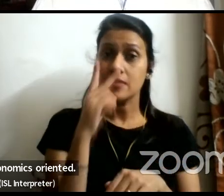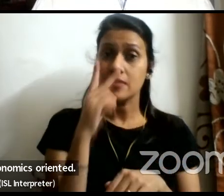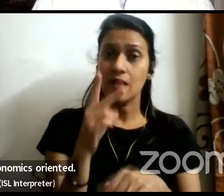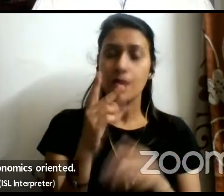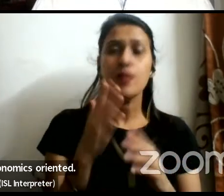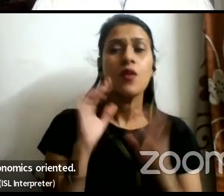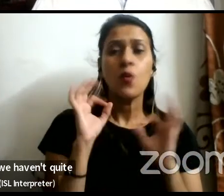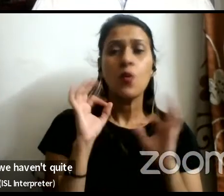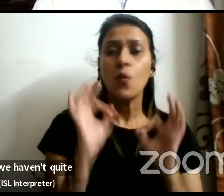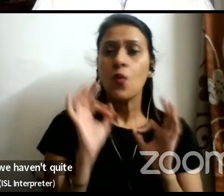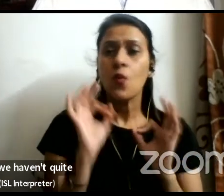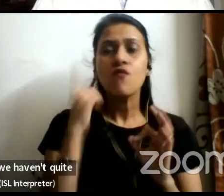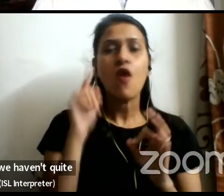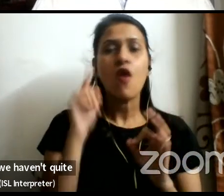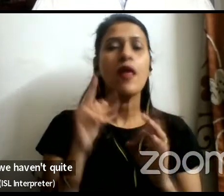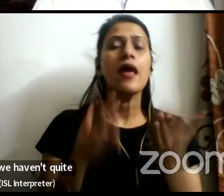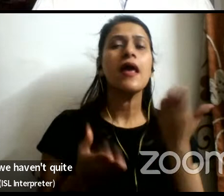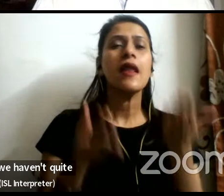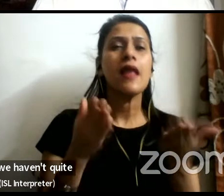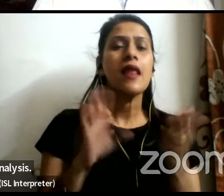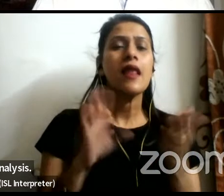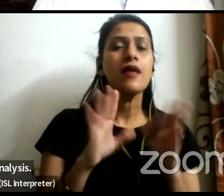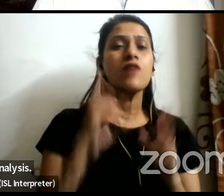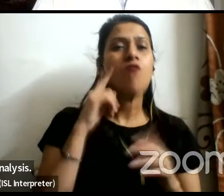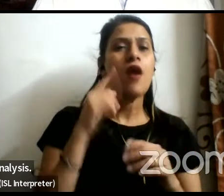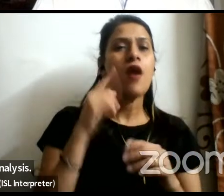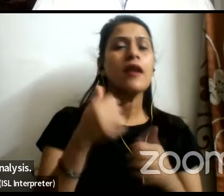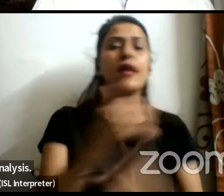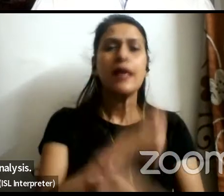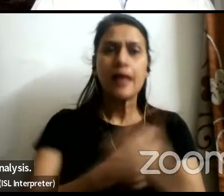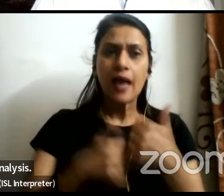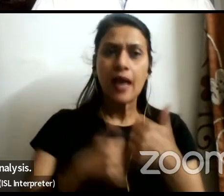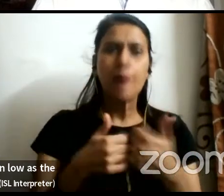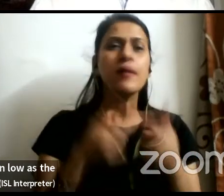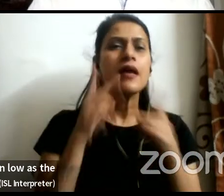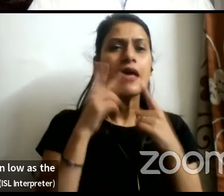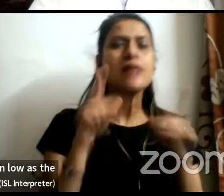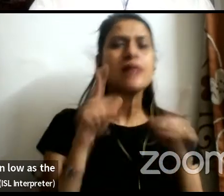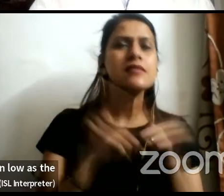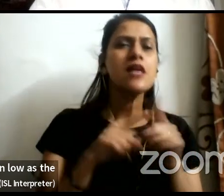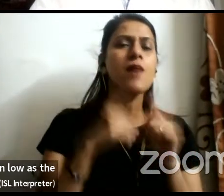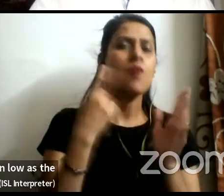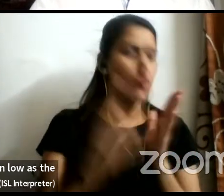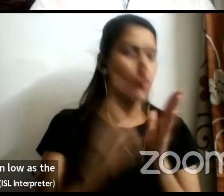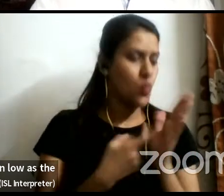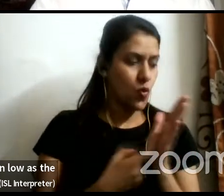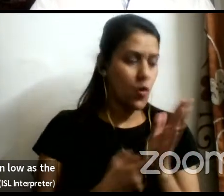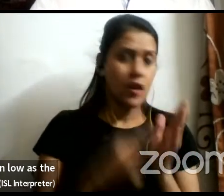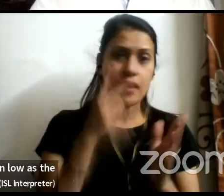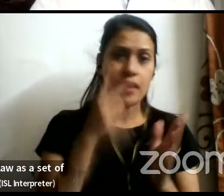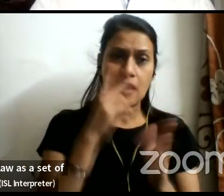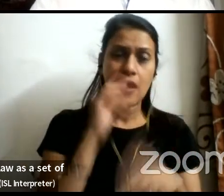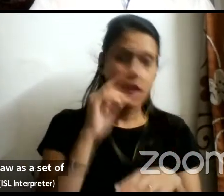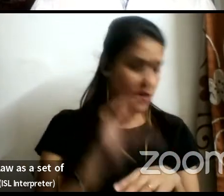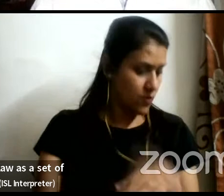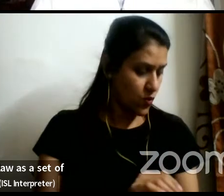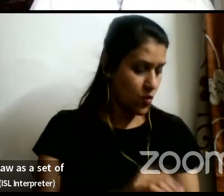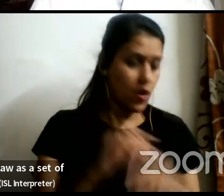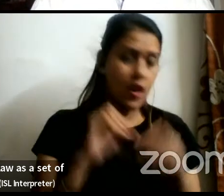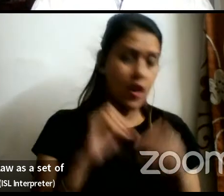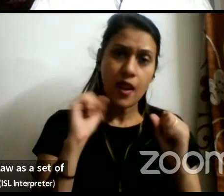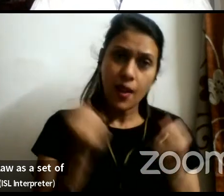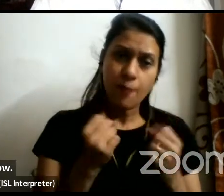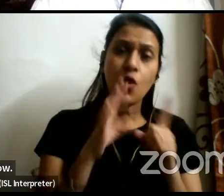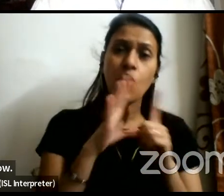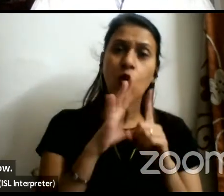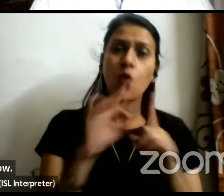the economic analysis. So we are still applying competition law as a set of rules rather than, recognizing its ability to be